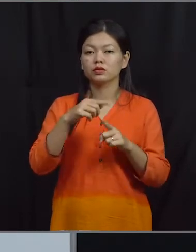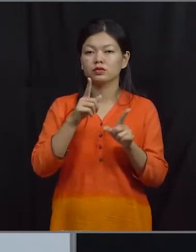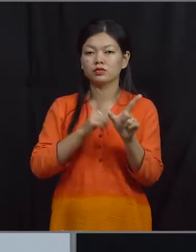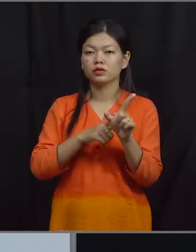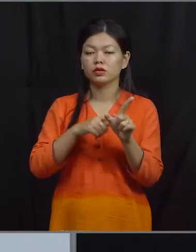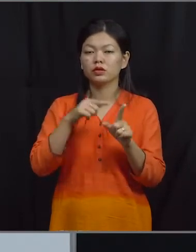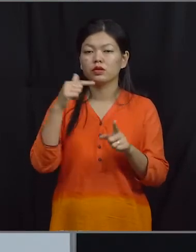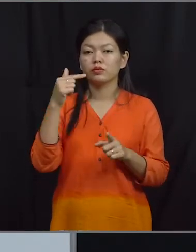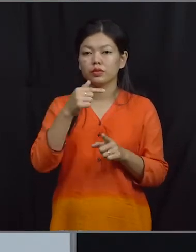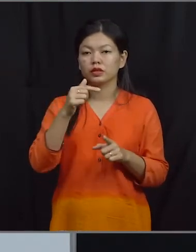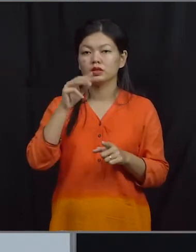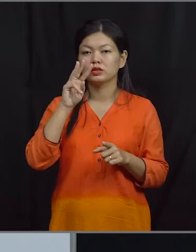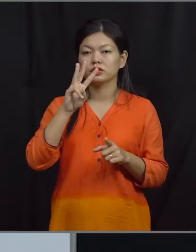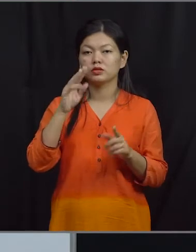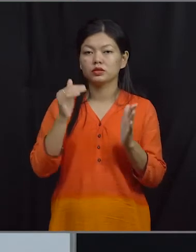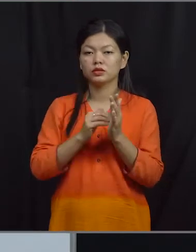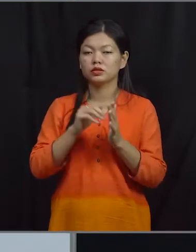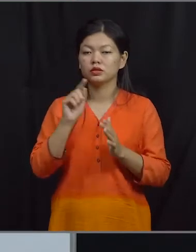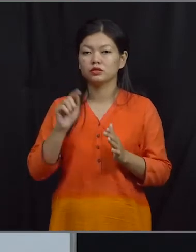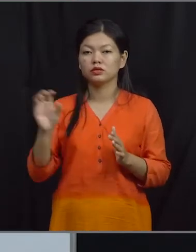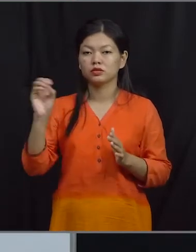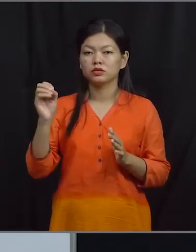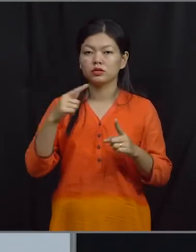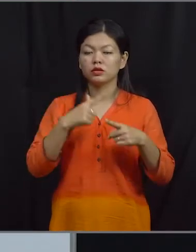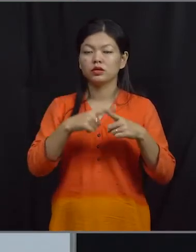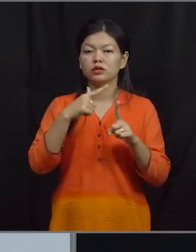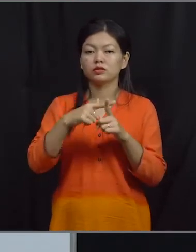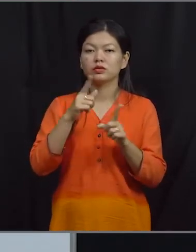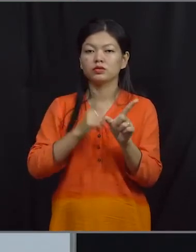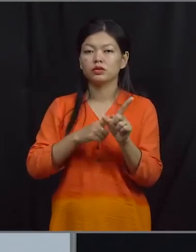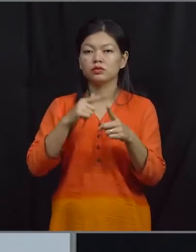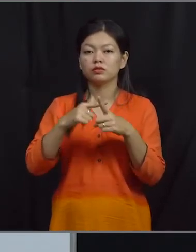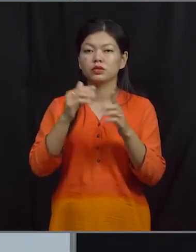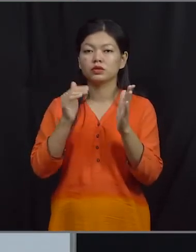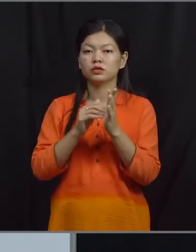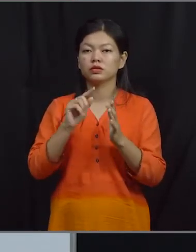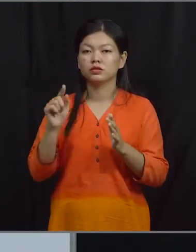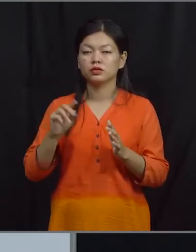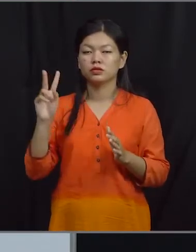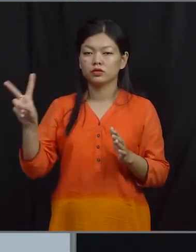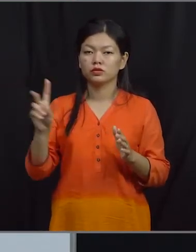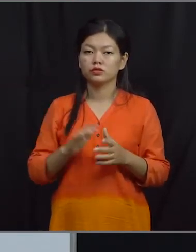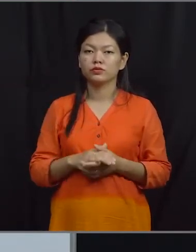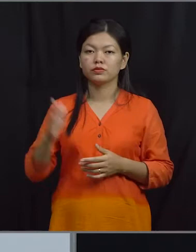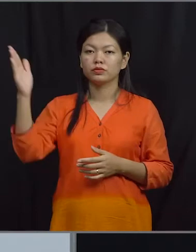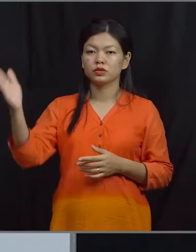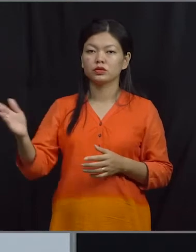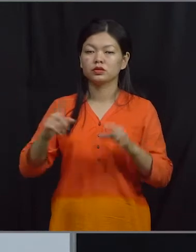minus 3z equal to 0, x plus y plus z equal to 2,